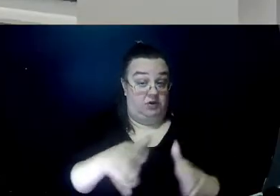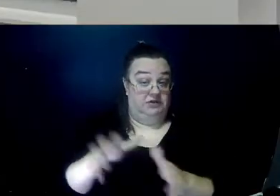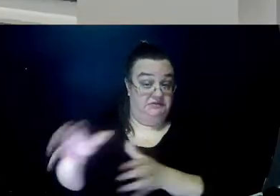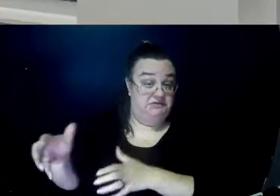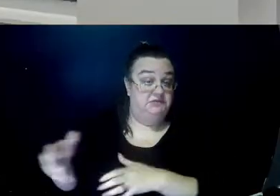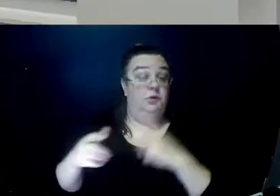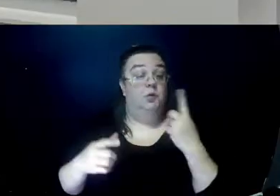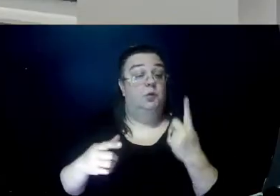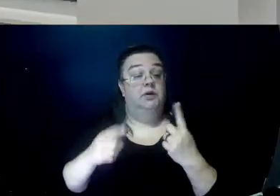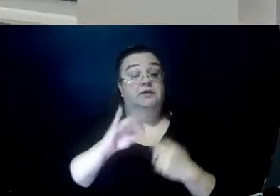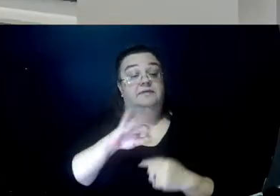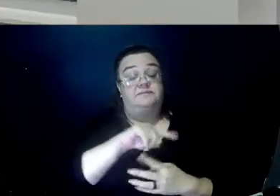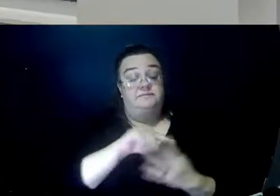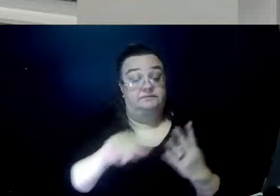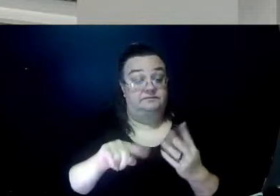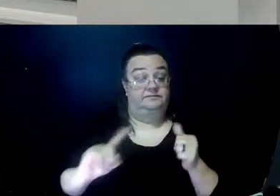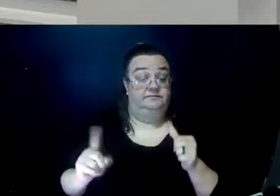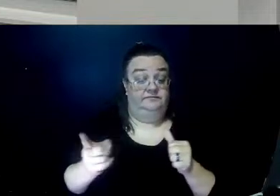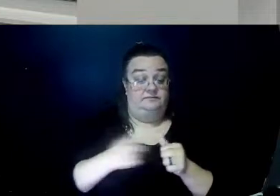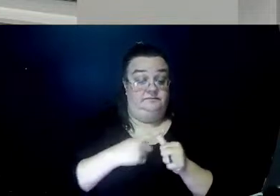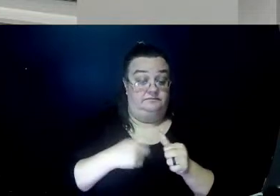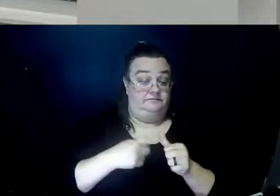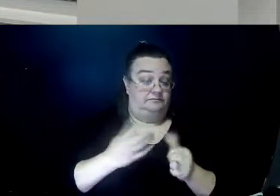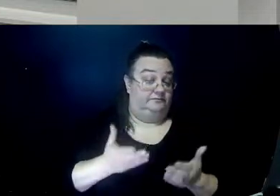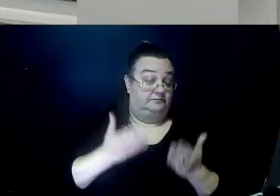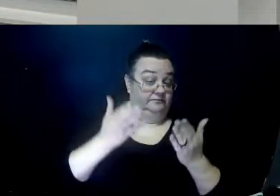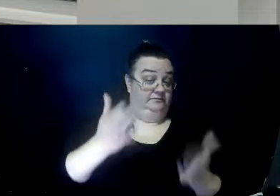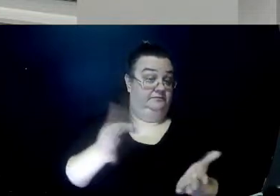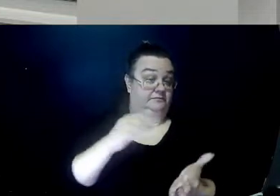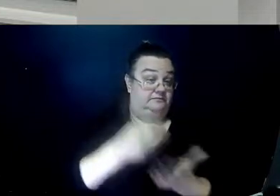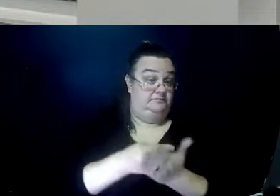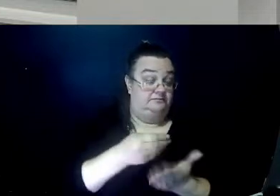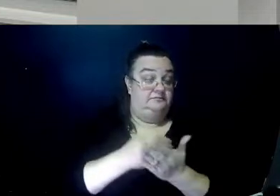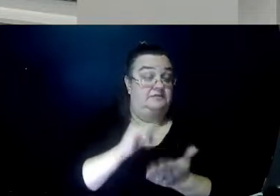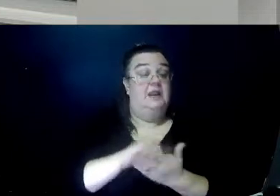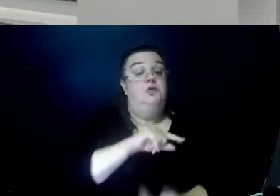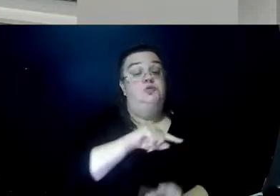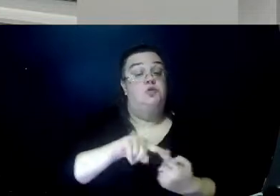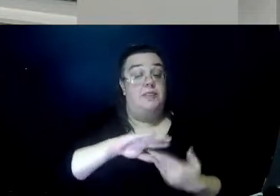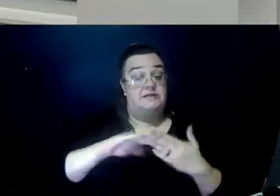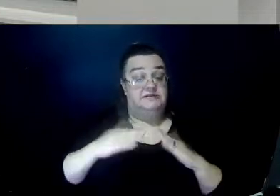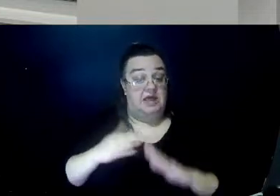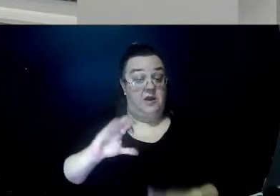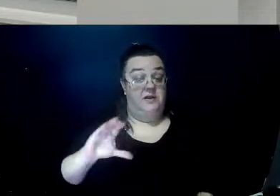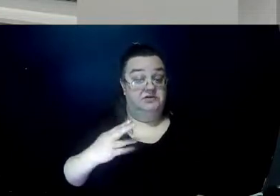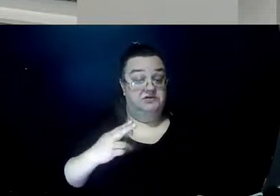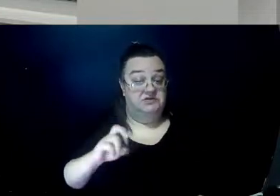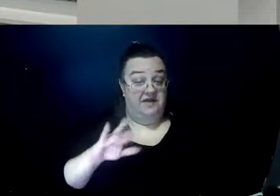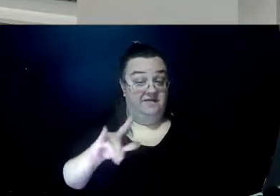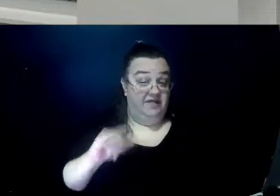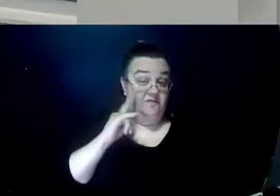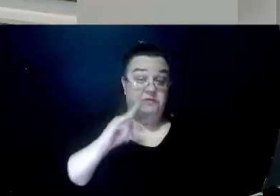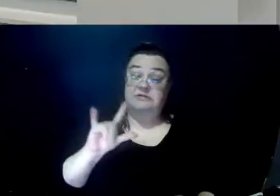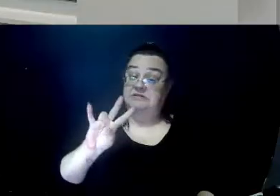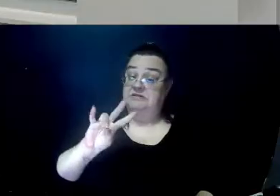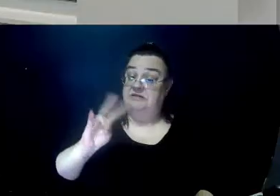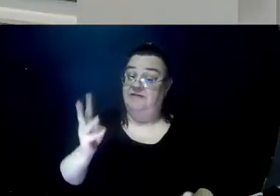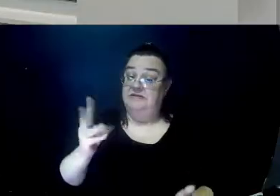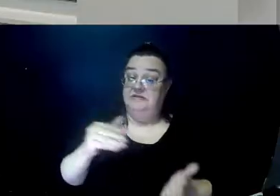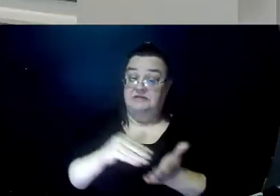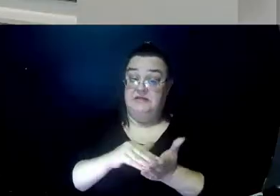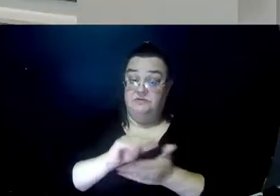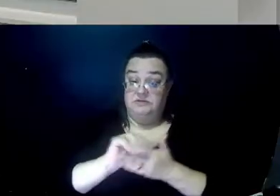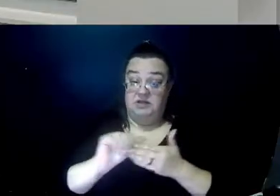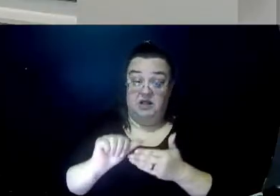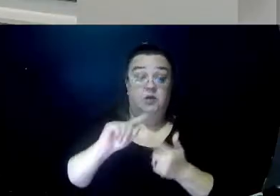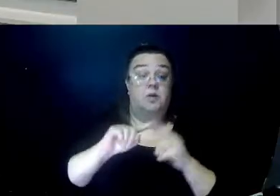of the first offers of funds was to the town of Cheverly for $76,000